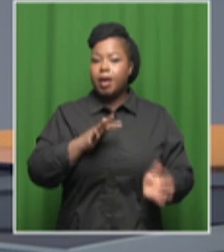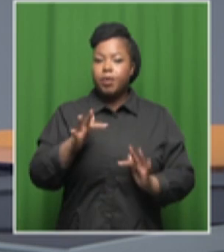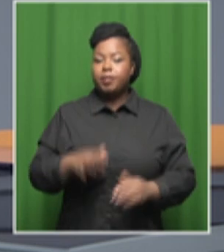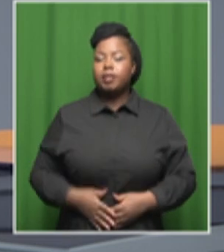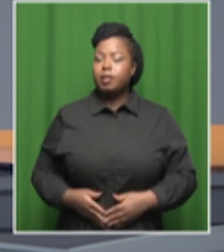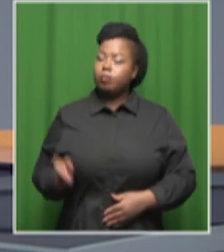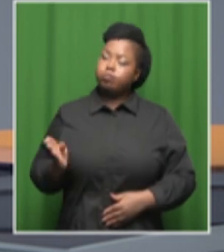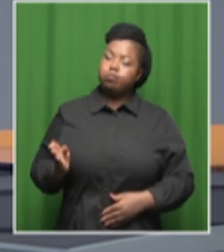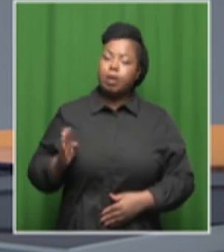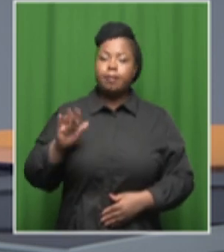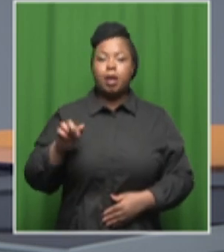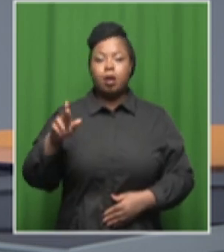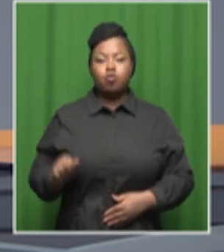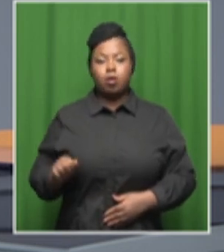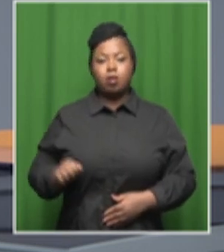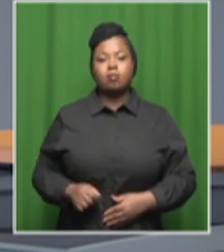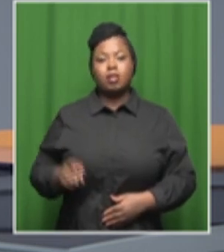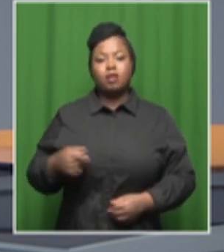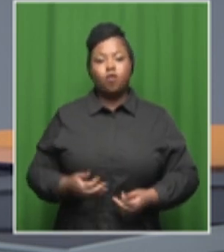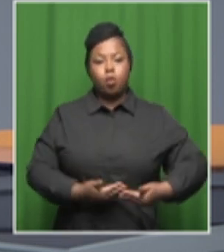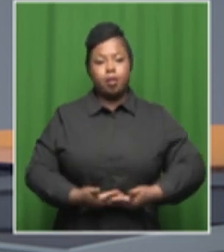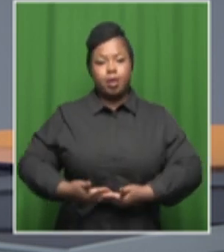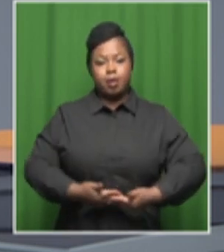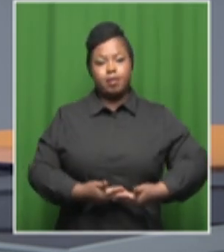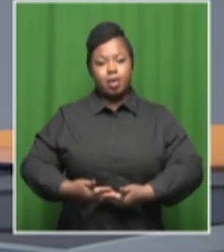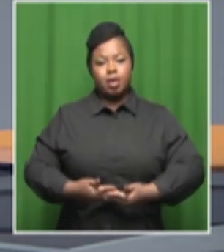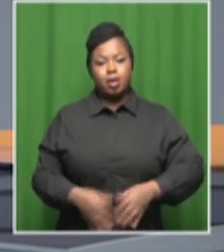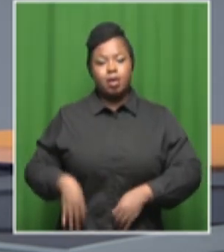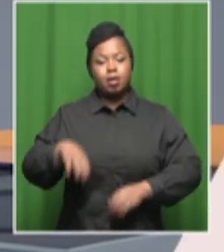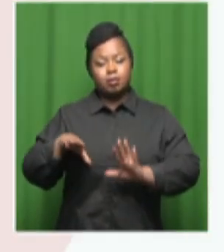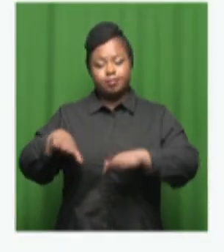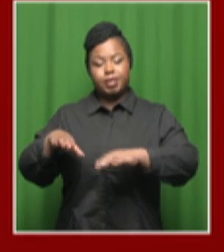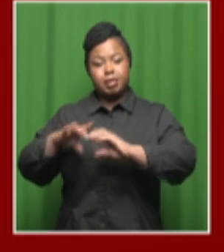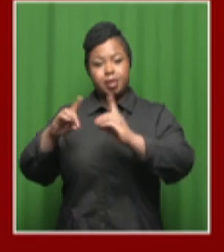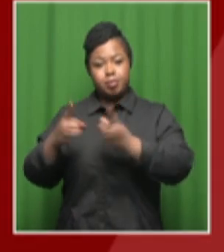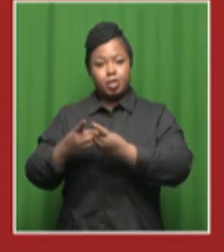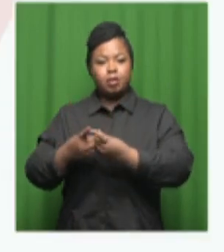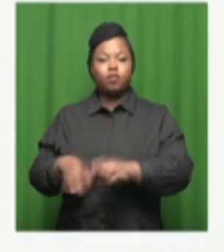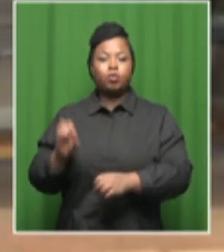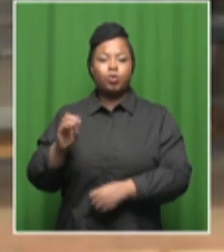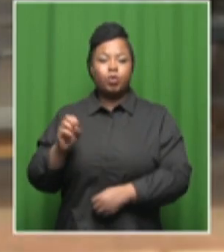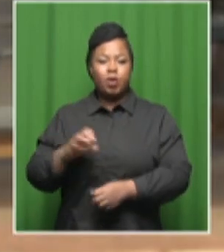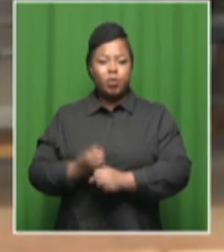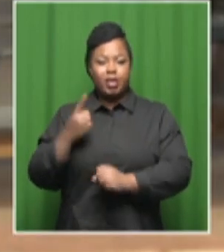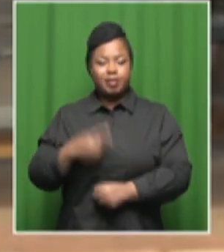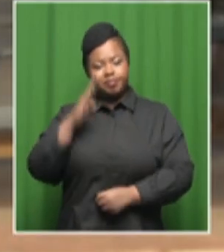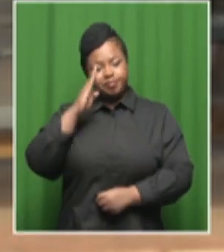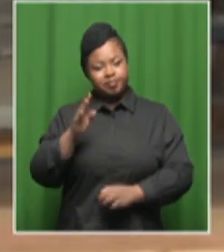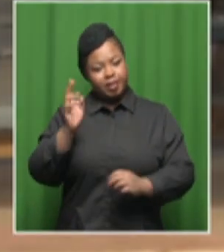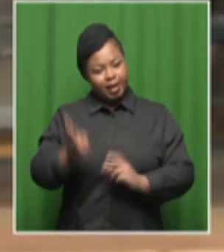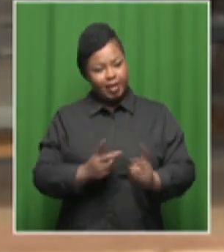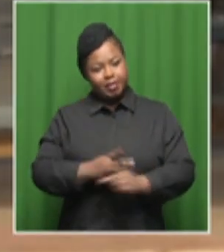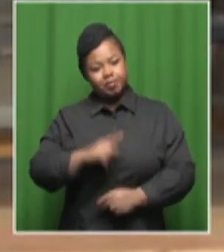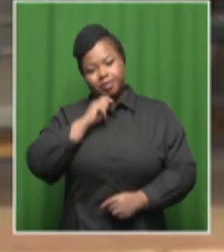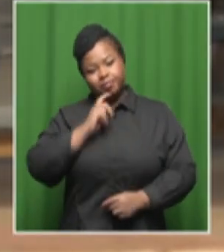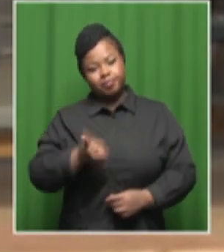Hani Baragwanath Academic Hospital's Pediatric Oncology Clinic in Soweto, Gauteng. Let's cross over to her. Lisa, once again, good